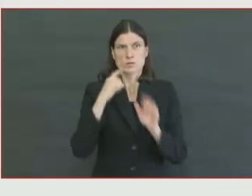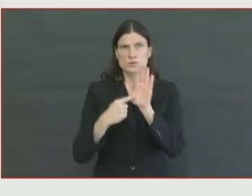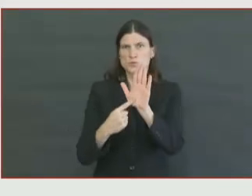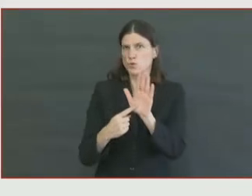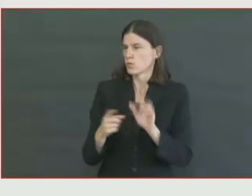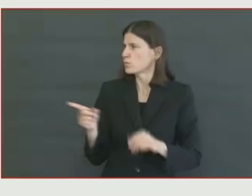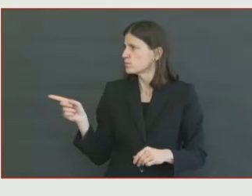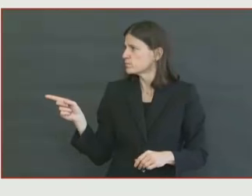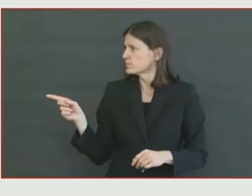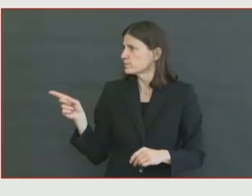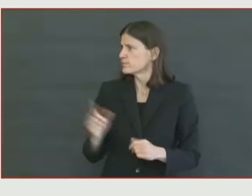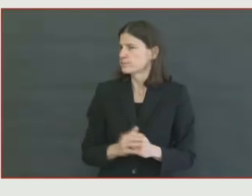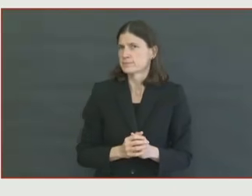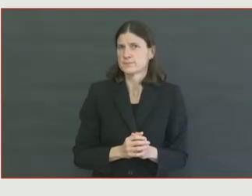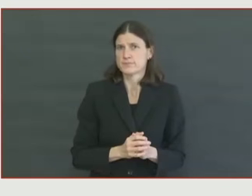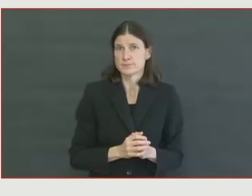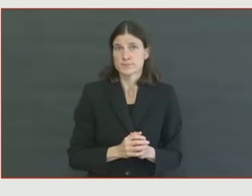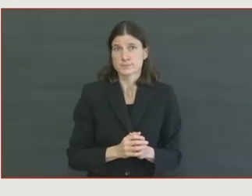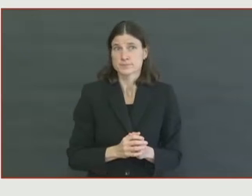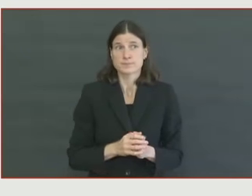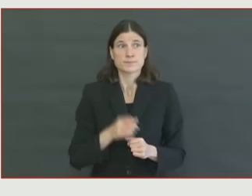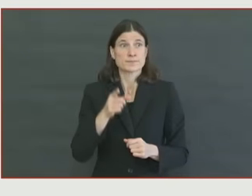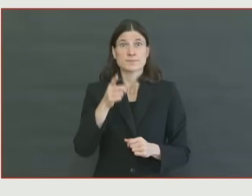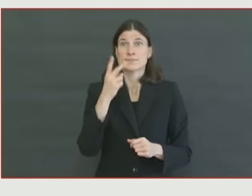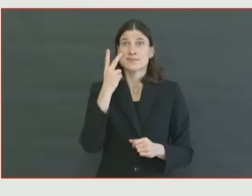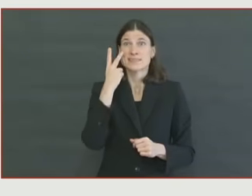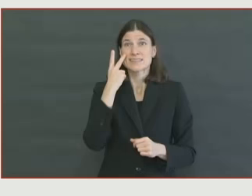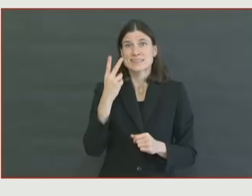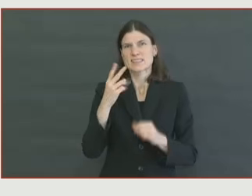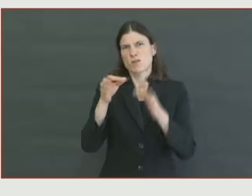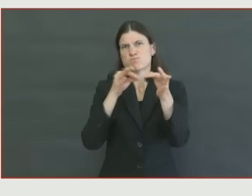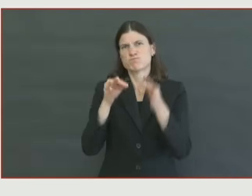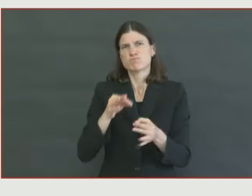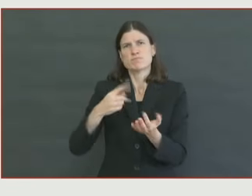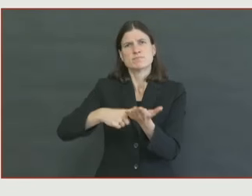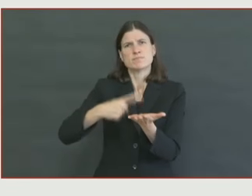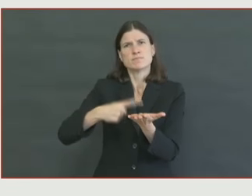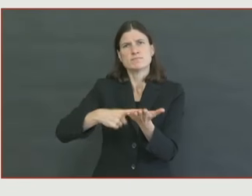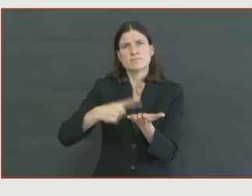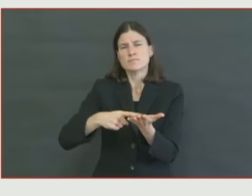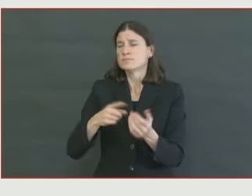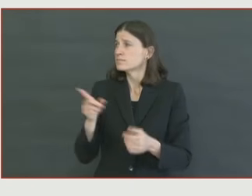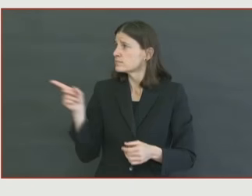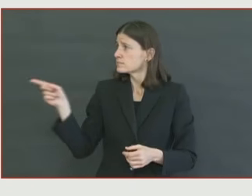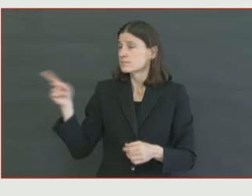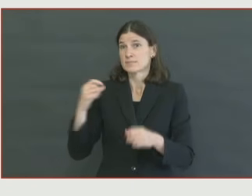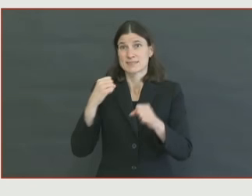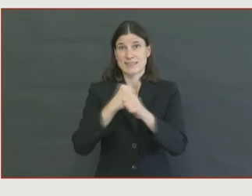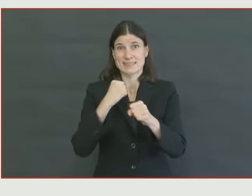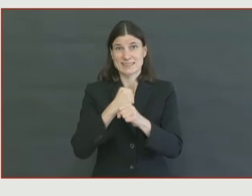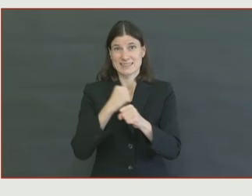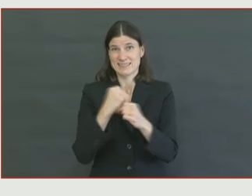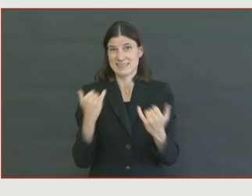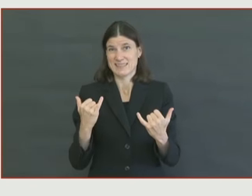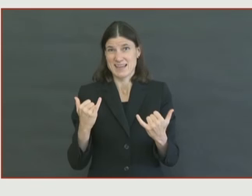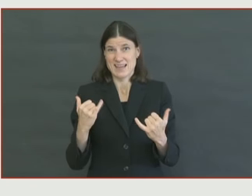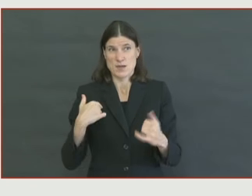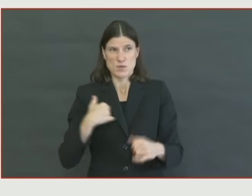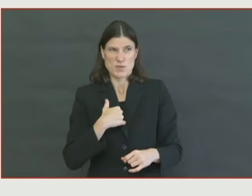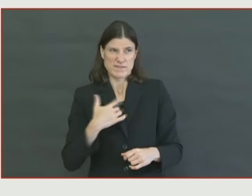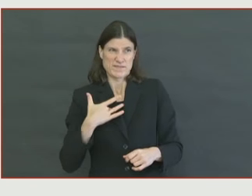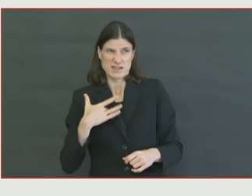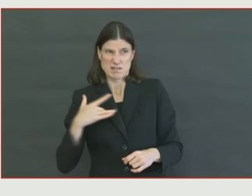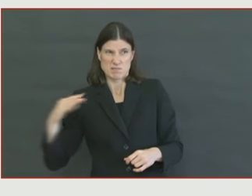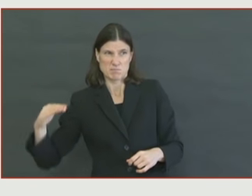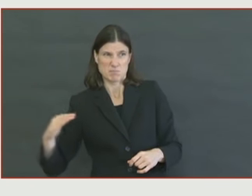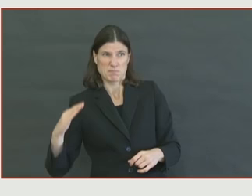slide 1. And I want to share with you today where we think we probably are. As you can see from the slide